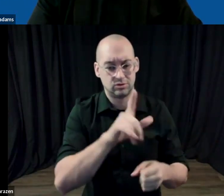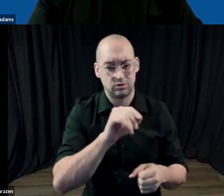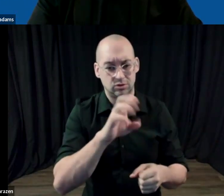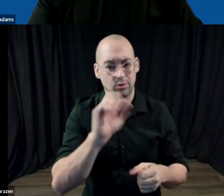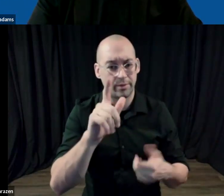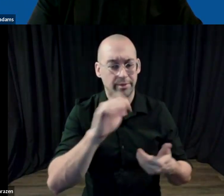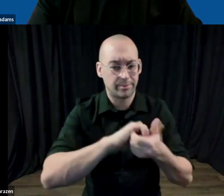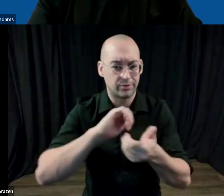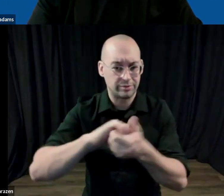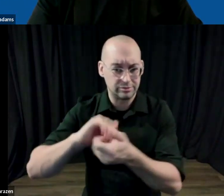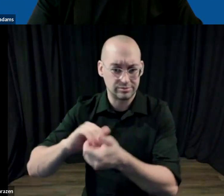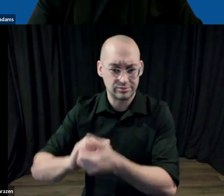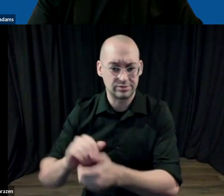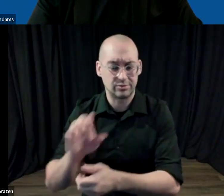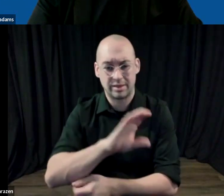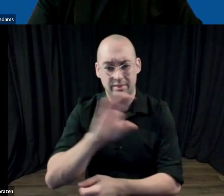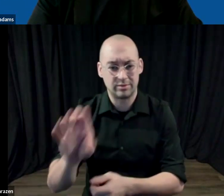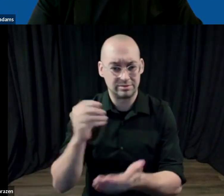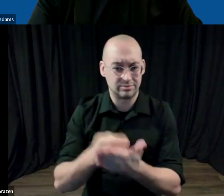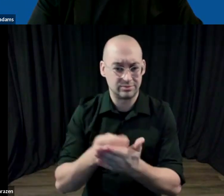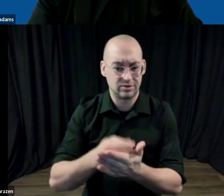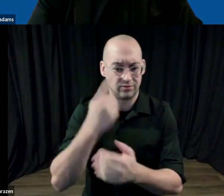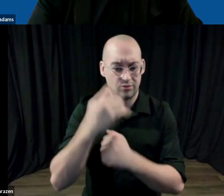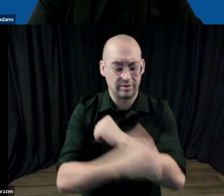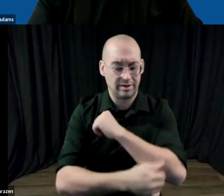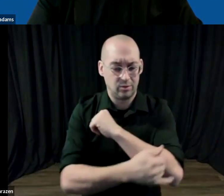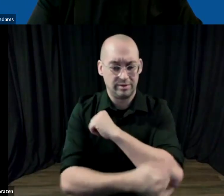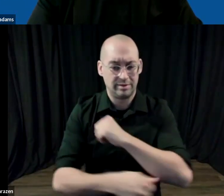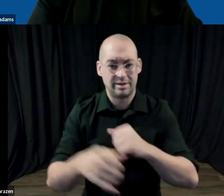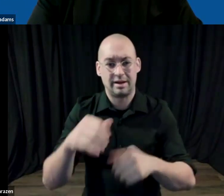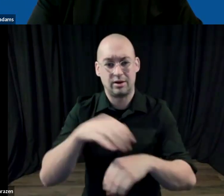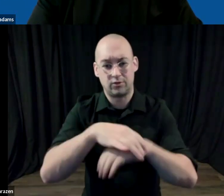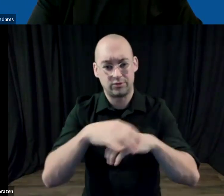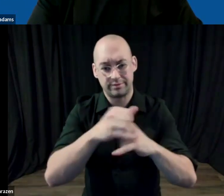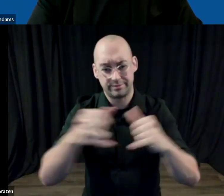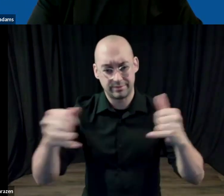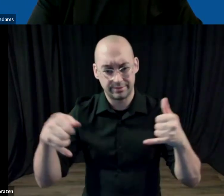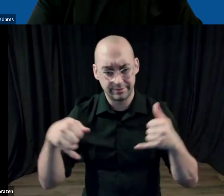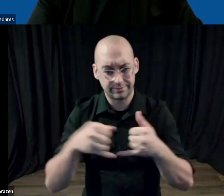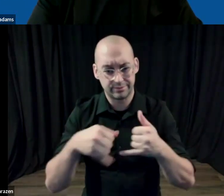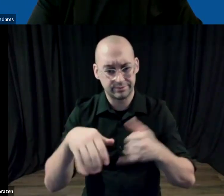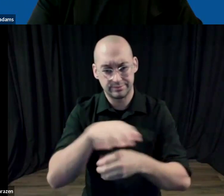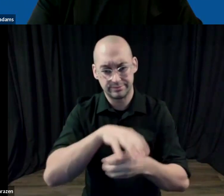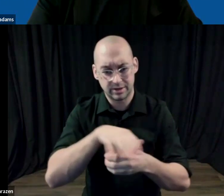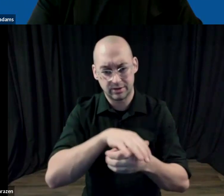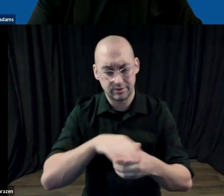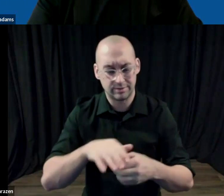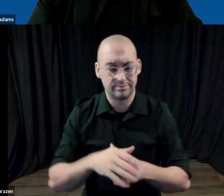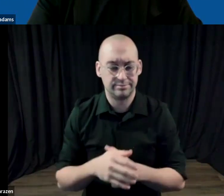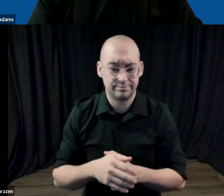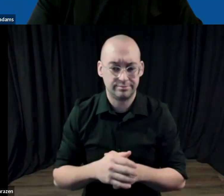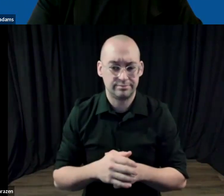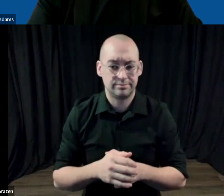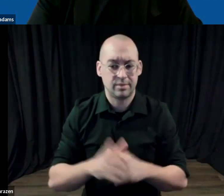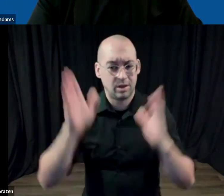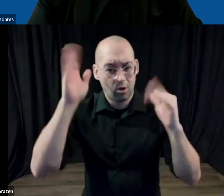we've allocated funds to county geographic areas. What we would hope